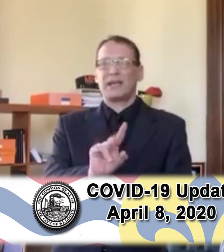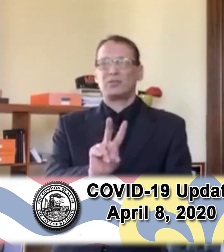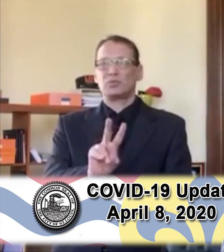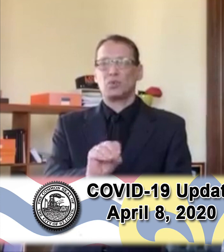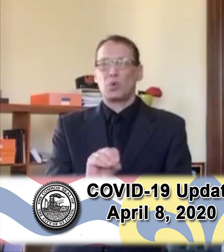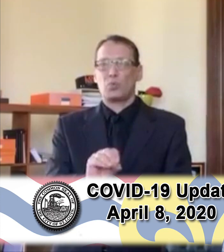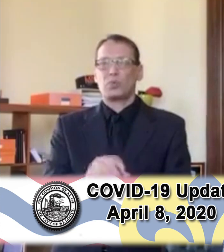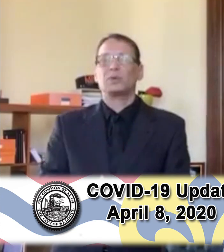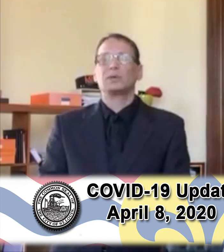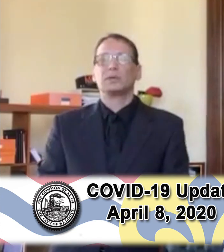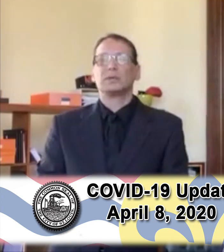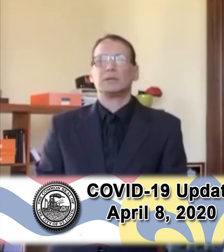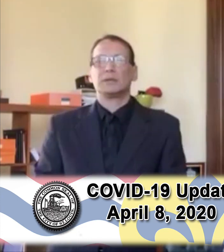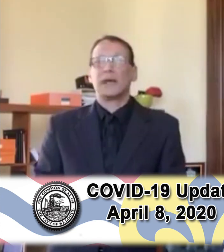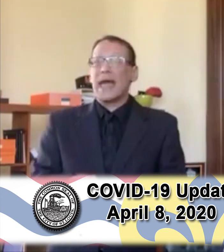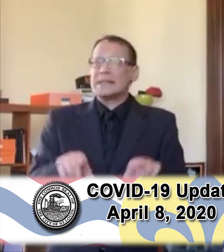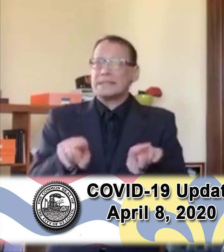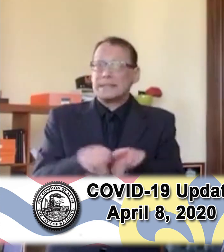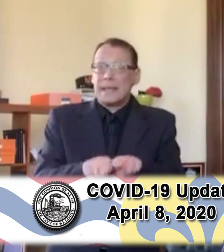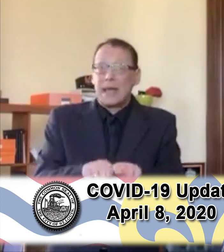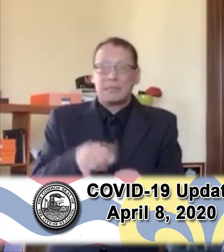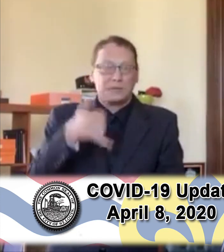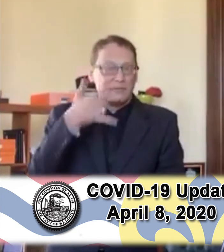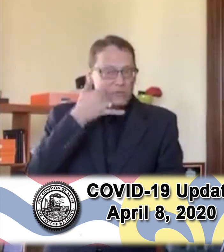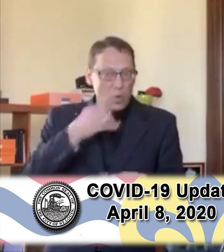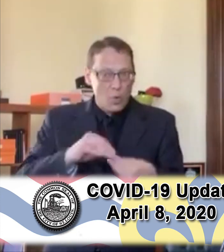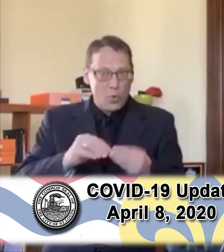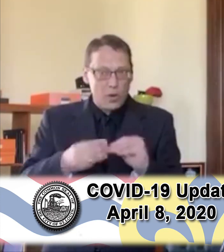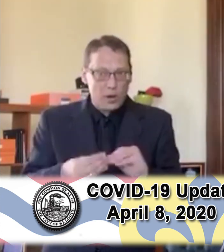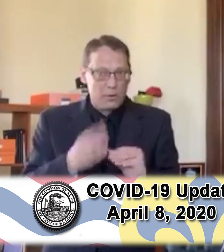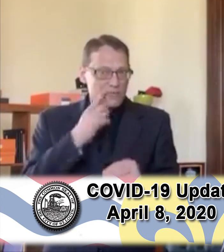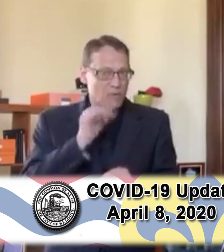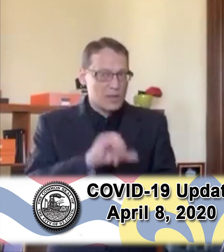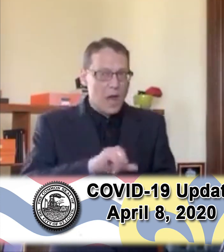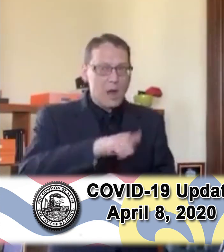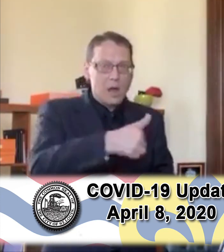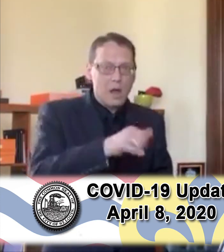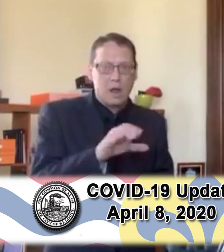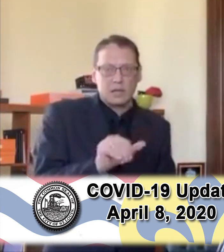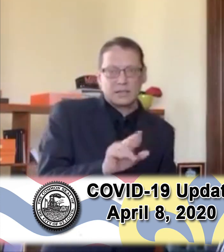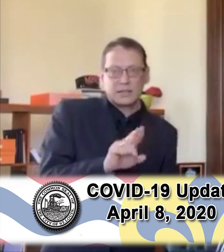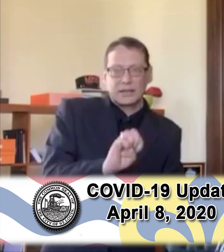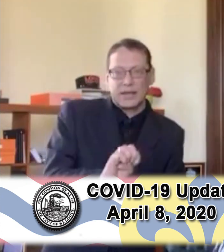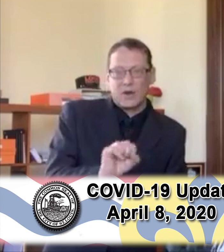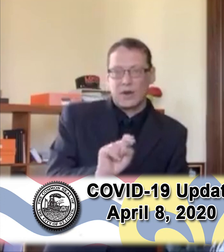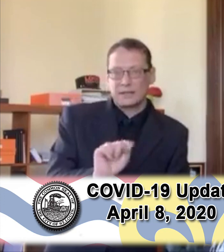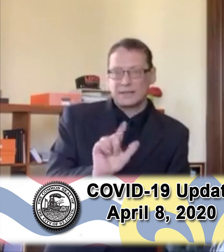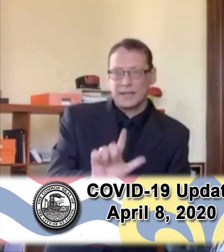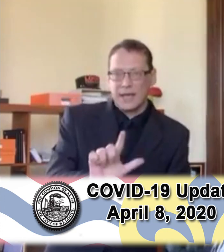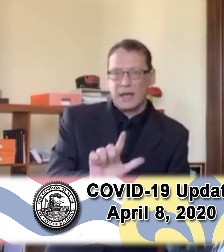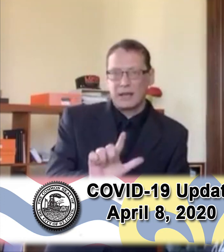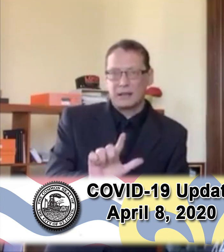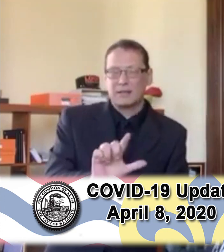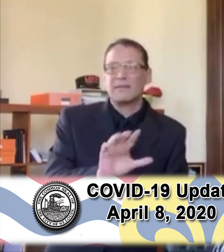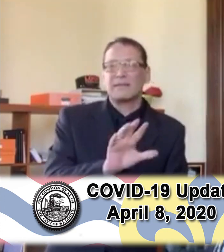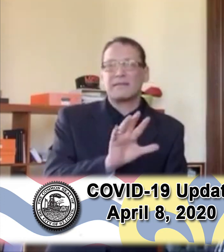314-367-5820. That is the same phone number as for the other CARE STL site, which is